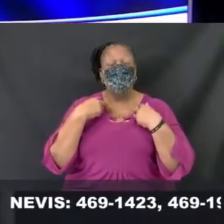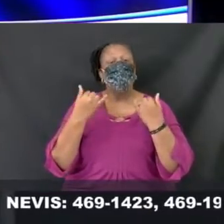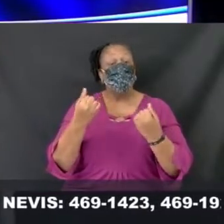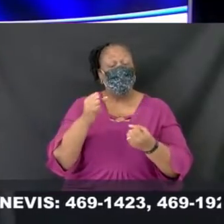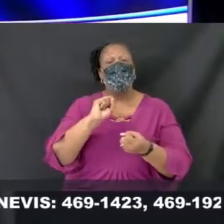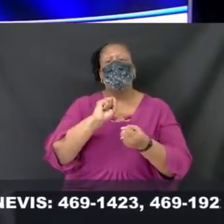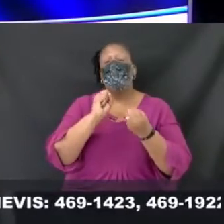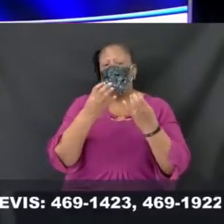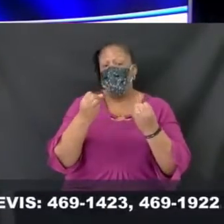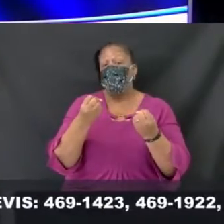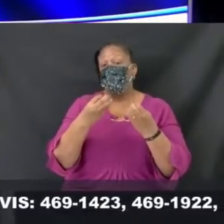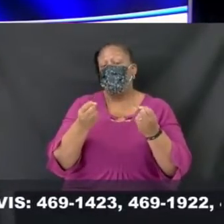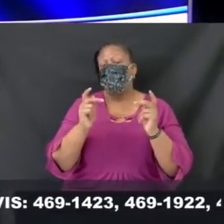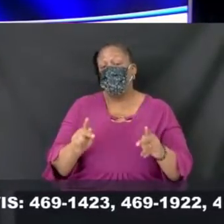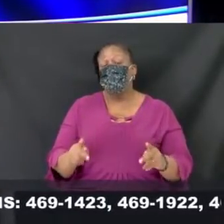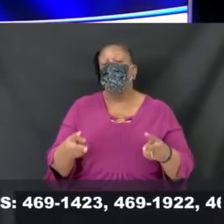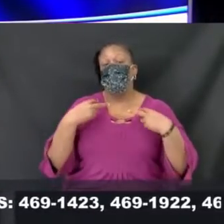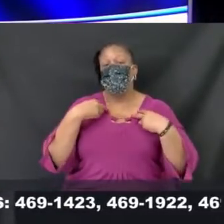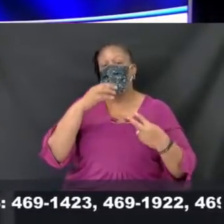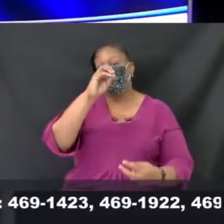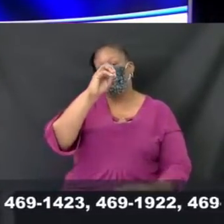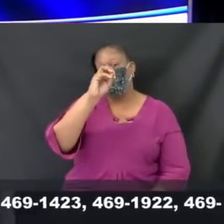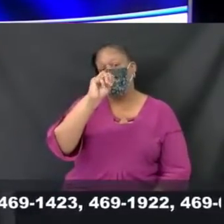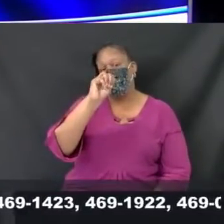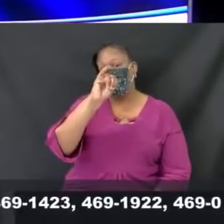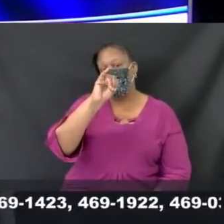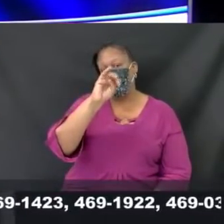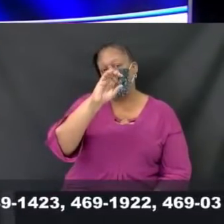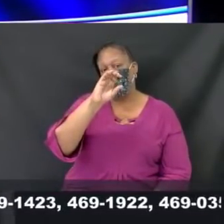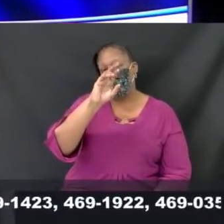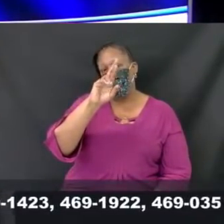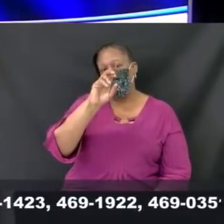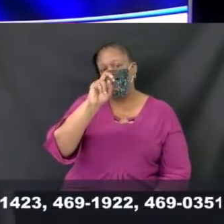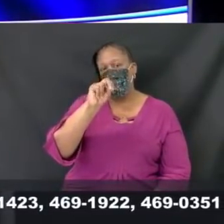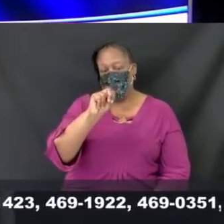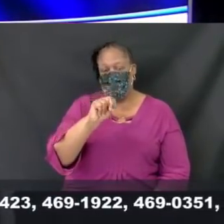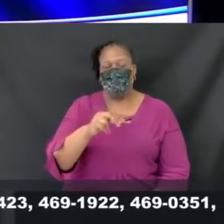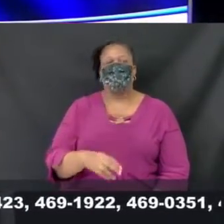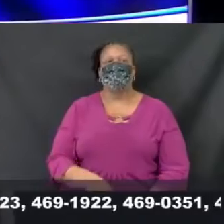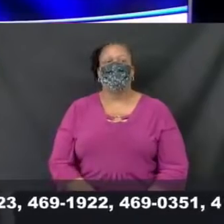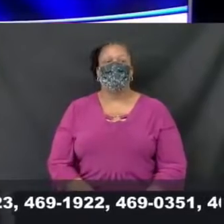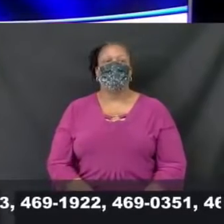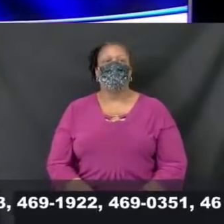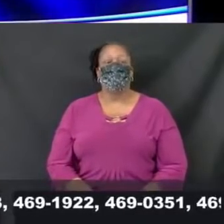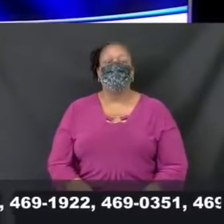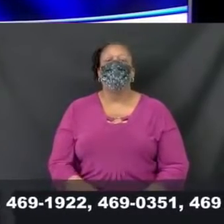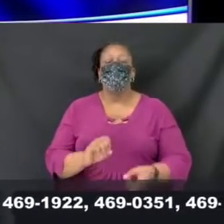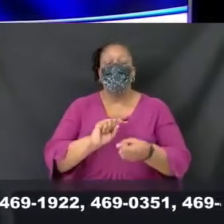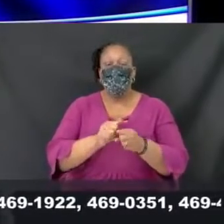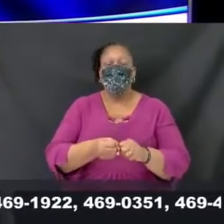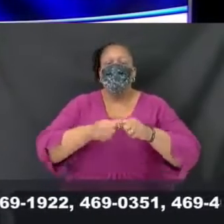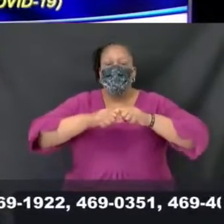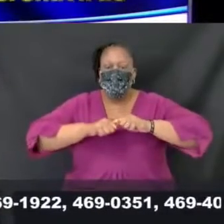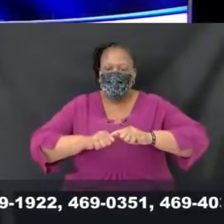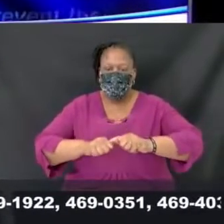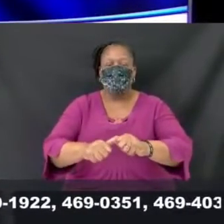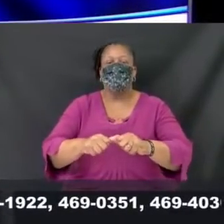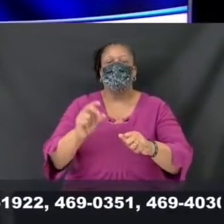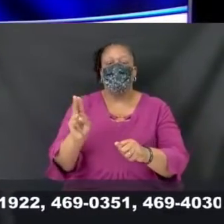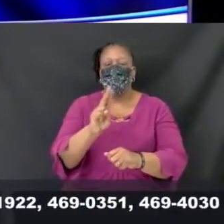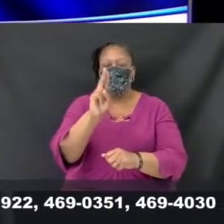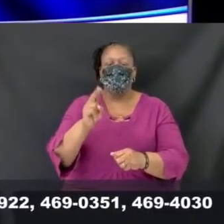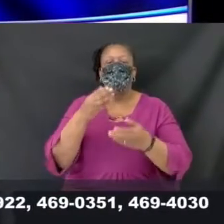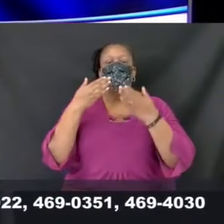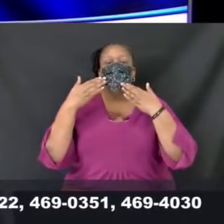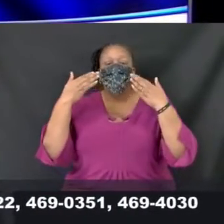cooperation. We know that the recommended non-pharmaceutical measures which have been tried and tested continue to